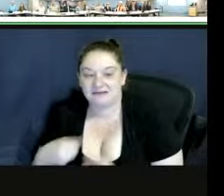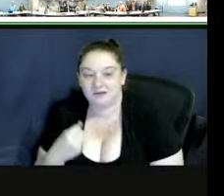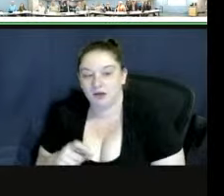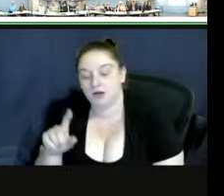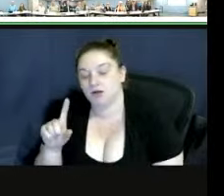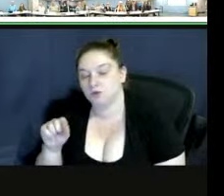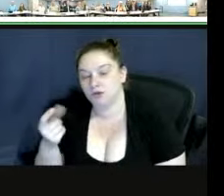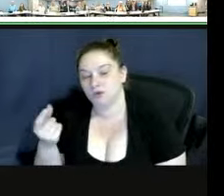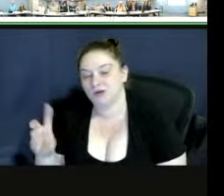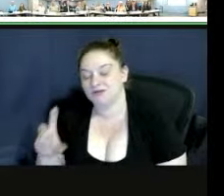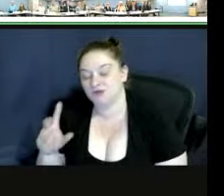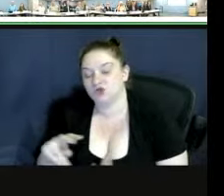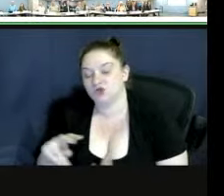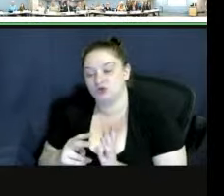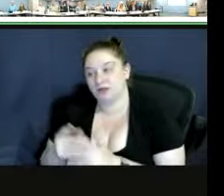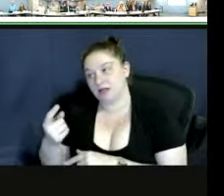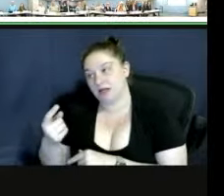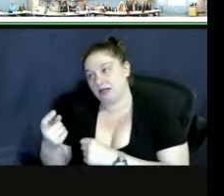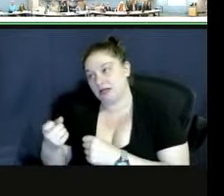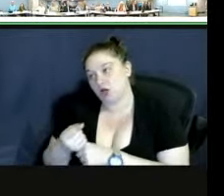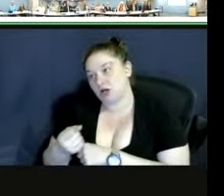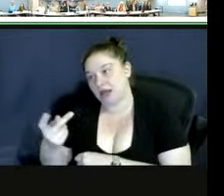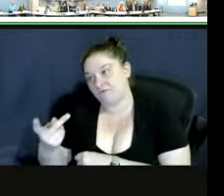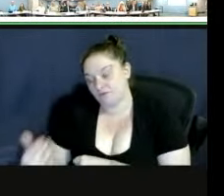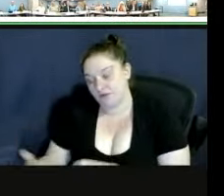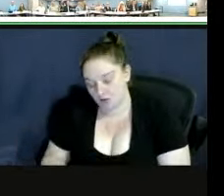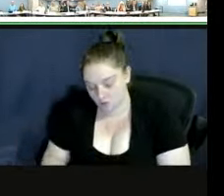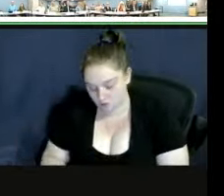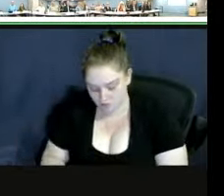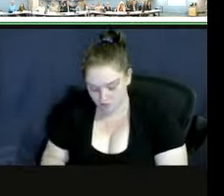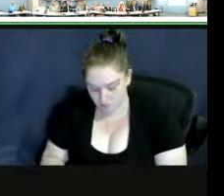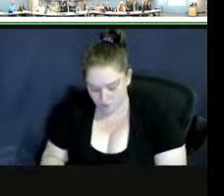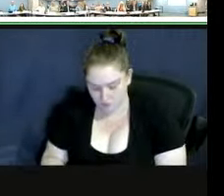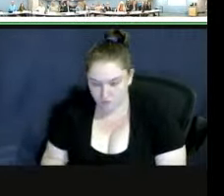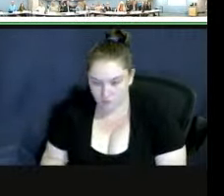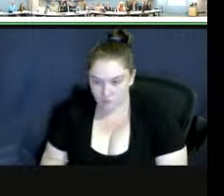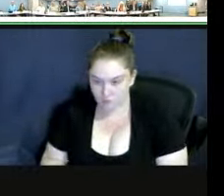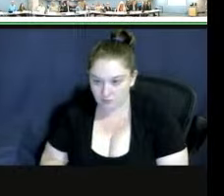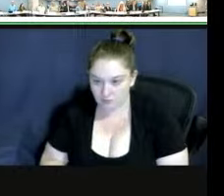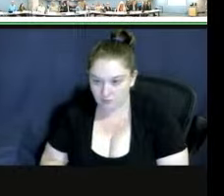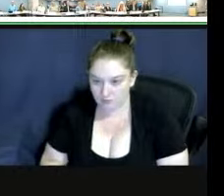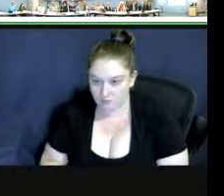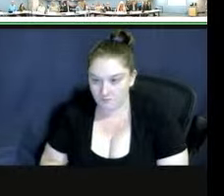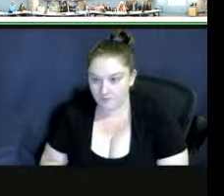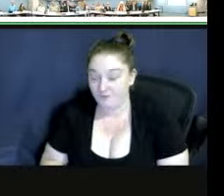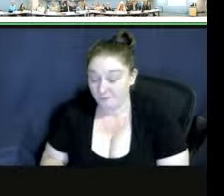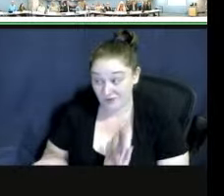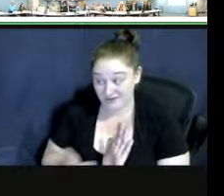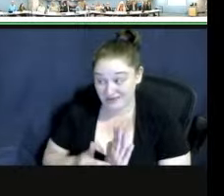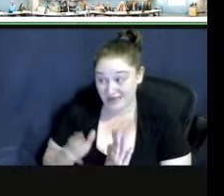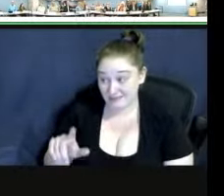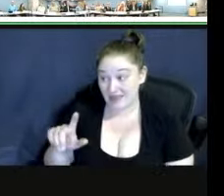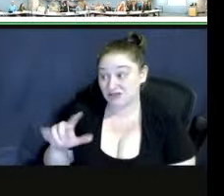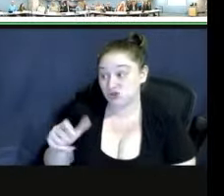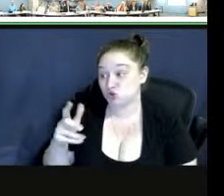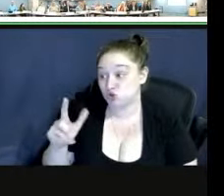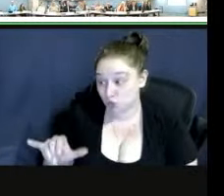know, about a year and a half away, very, very quickly. July 2025. Yes, July